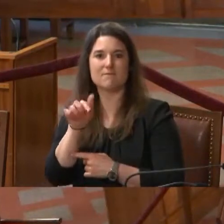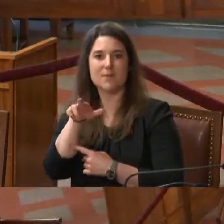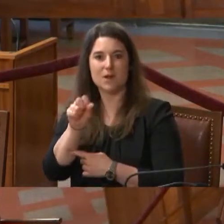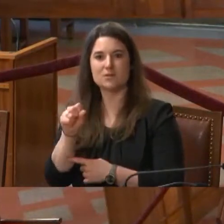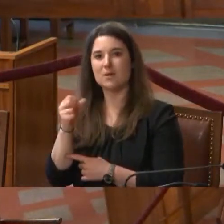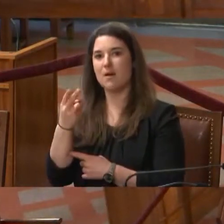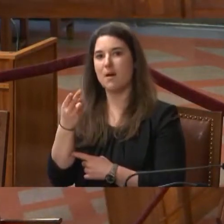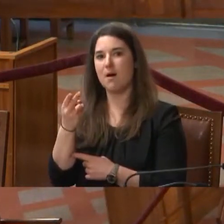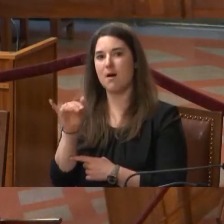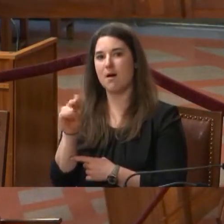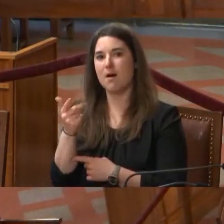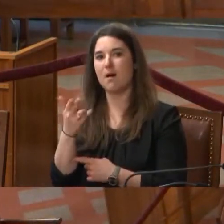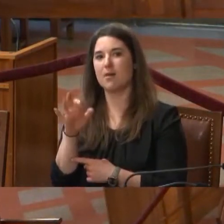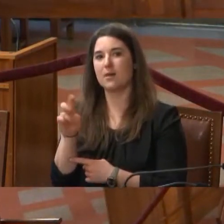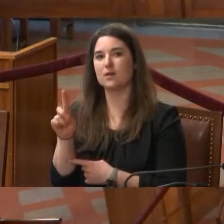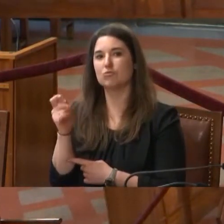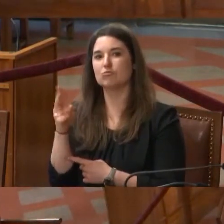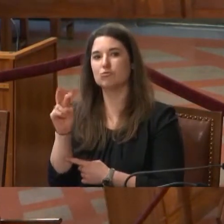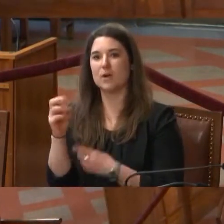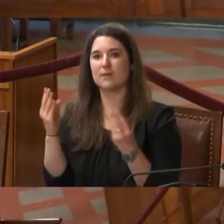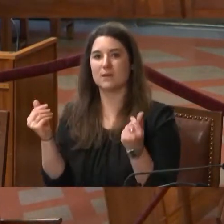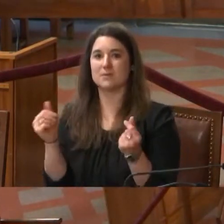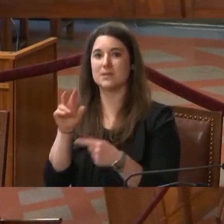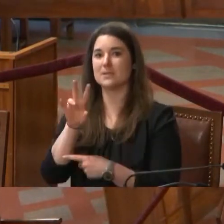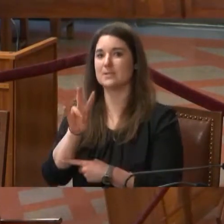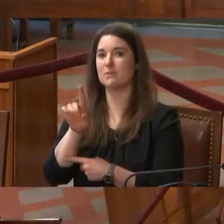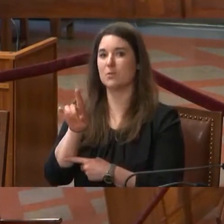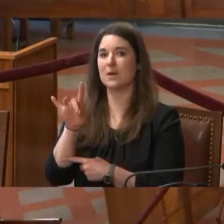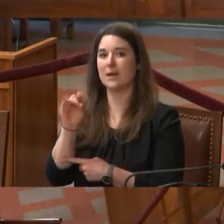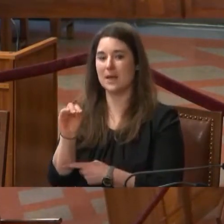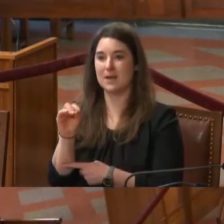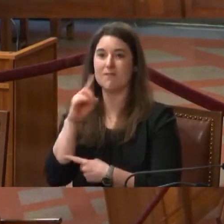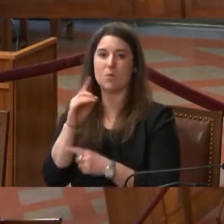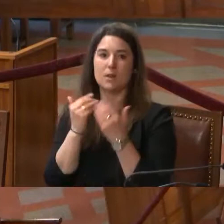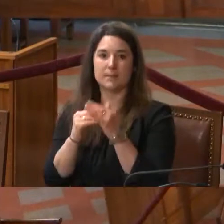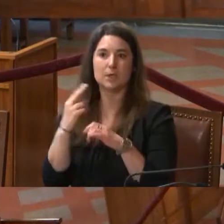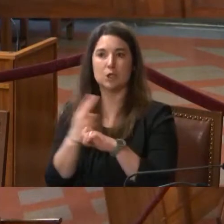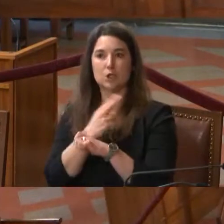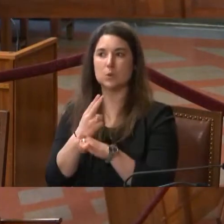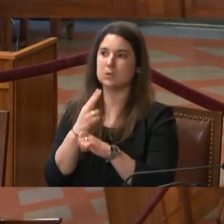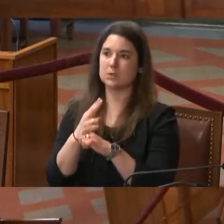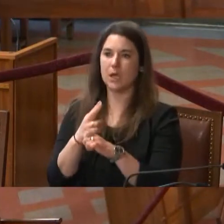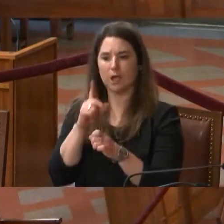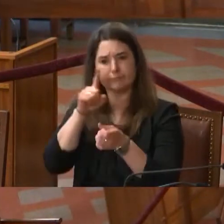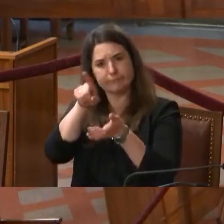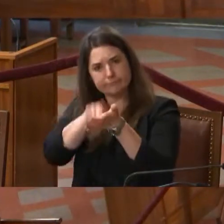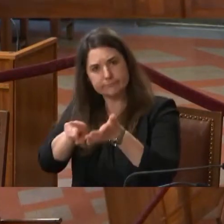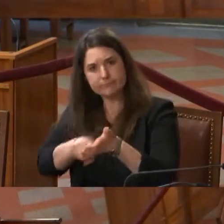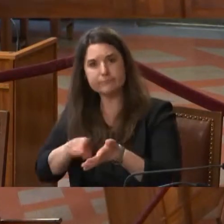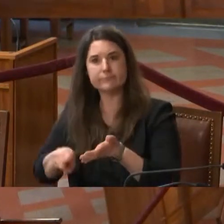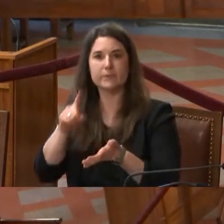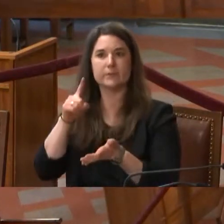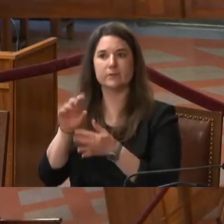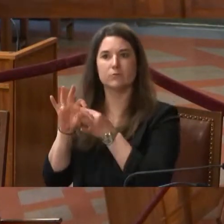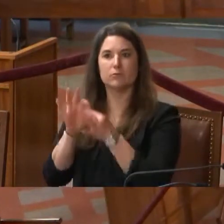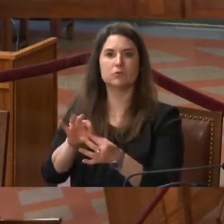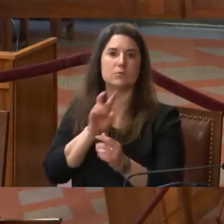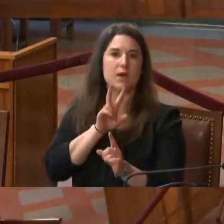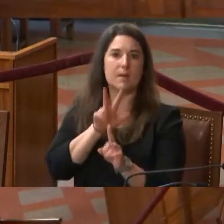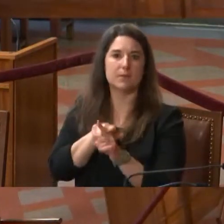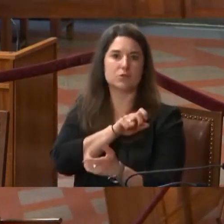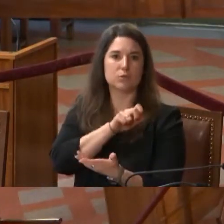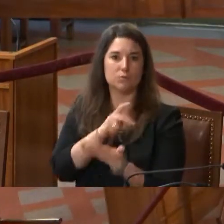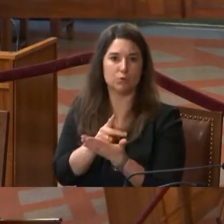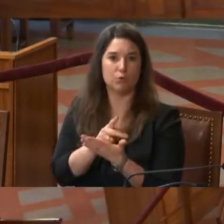Drive campus at 7180 Highland Drive for limited use and to conduct due diligence pursuant to the application